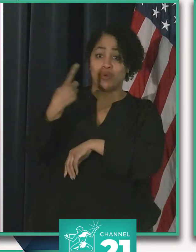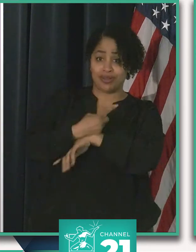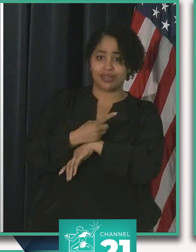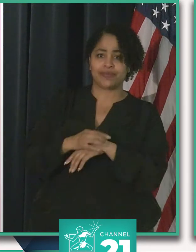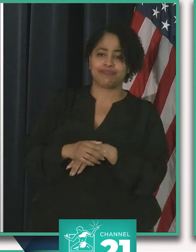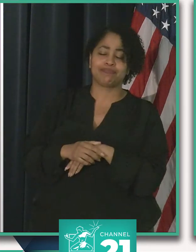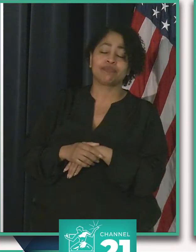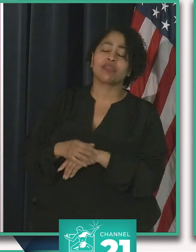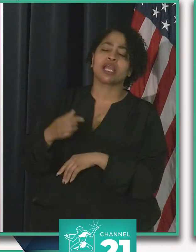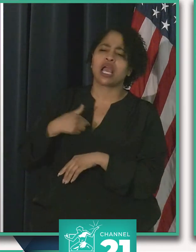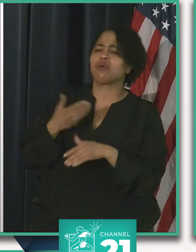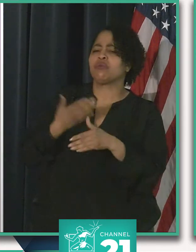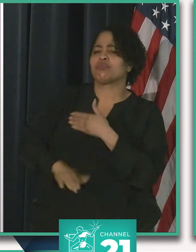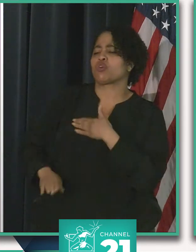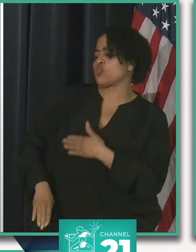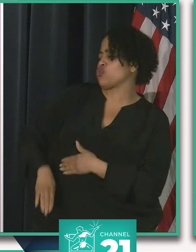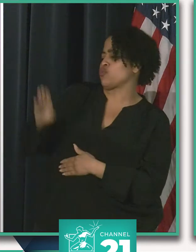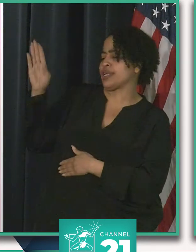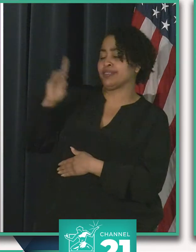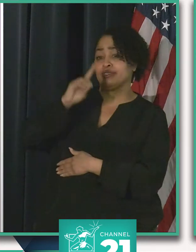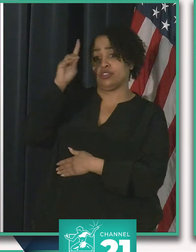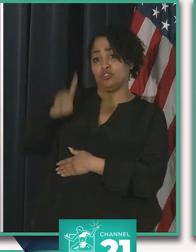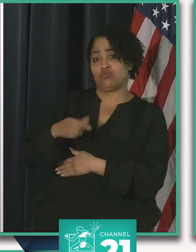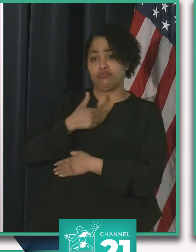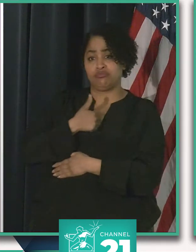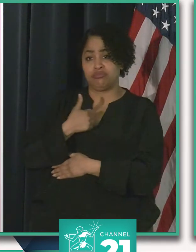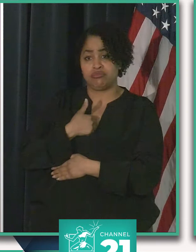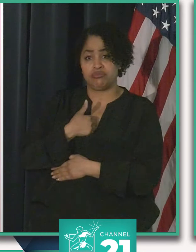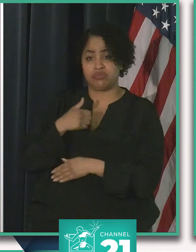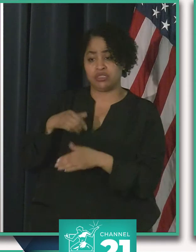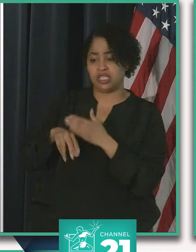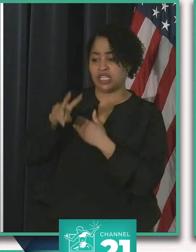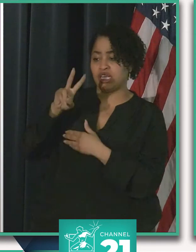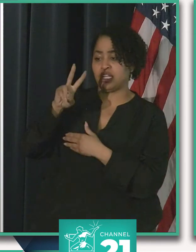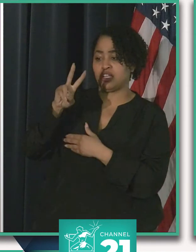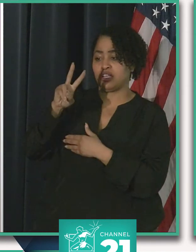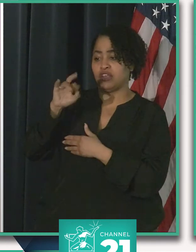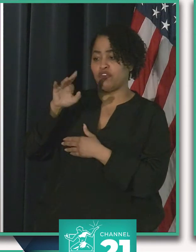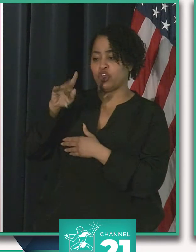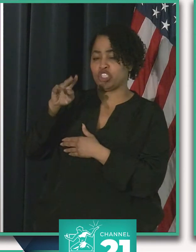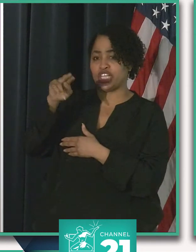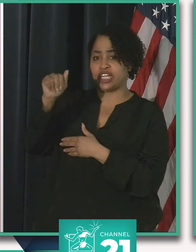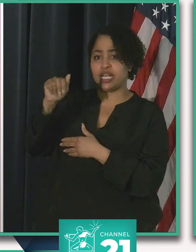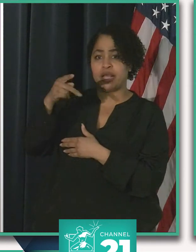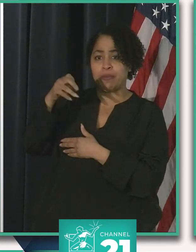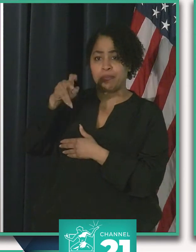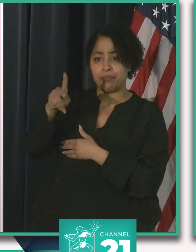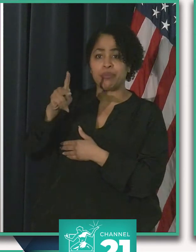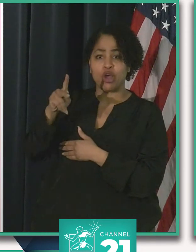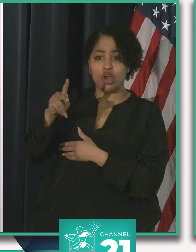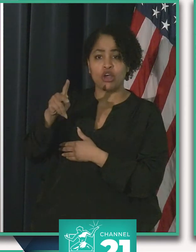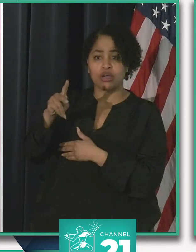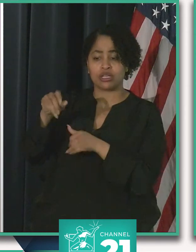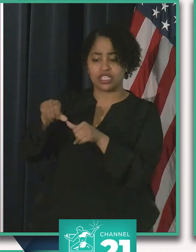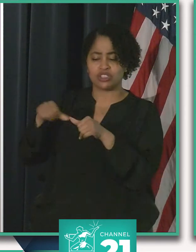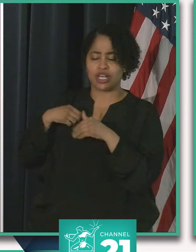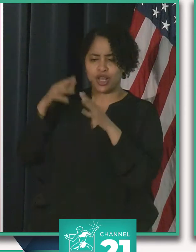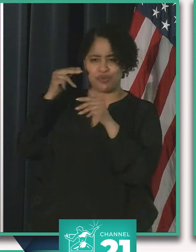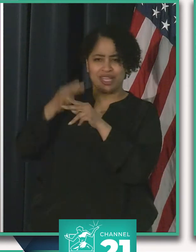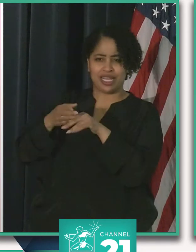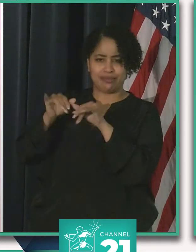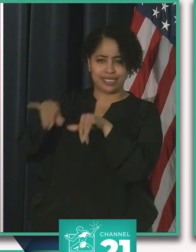But I was born and raised in the city of Detroit in Virginia Park District. So I really hope that name doesn't change.